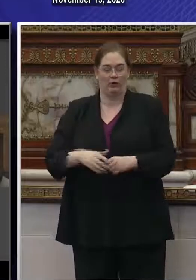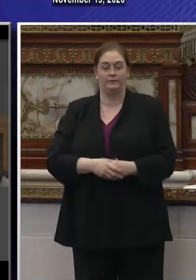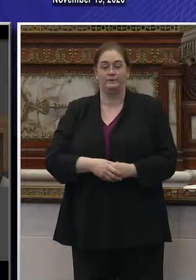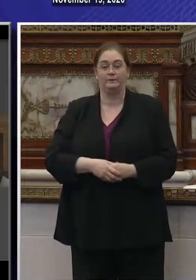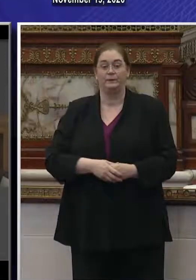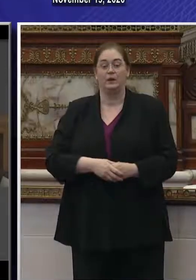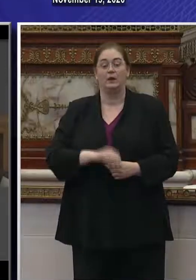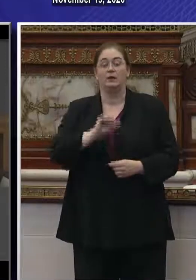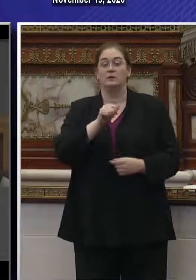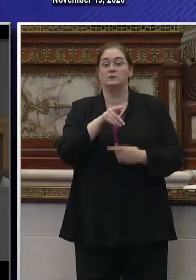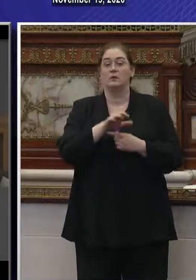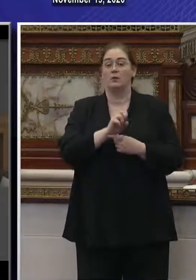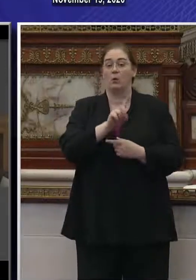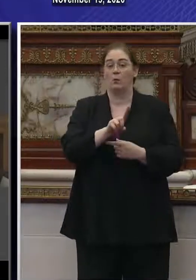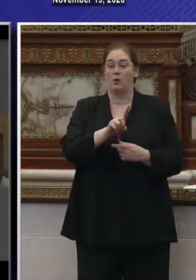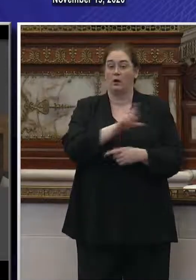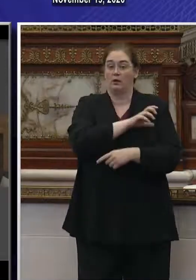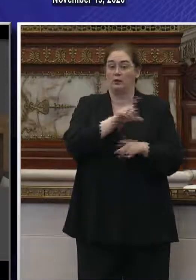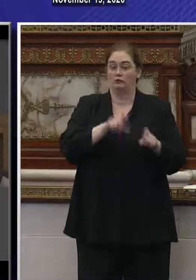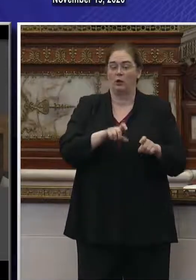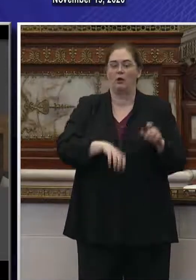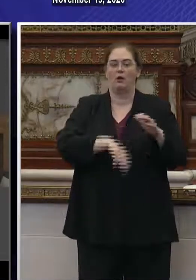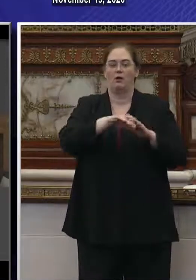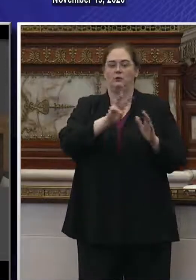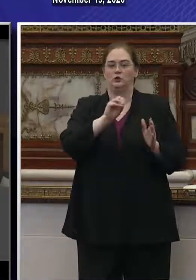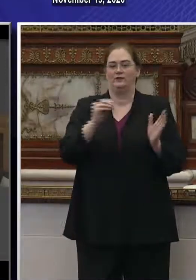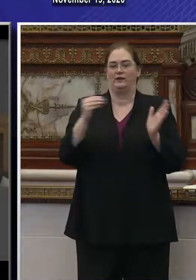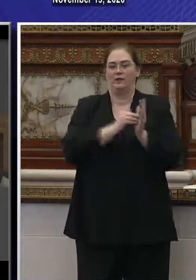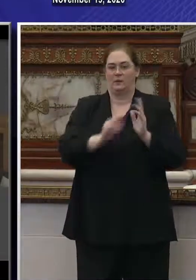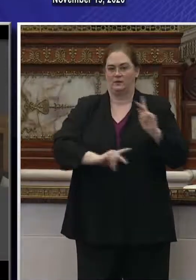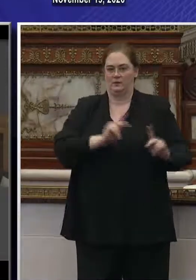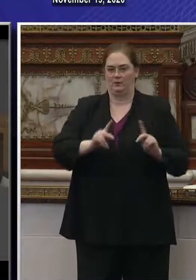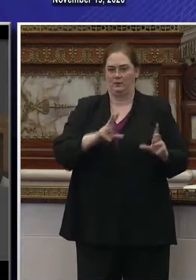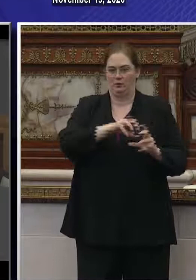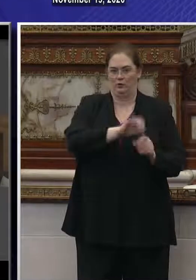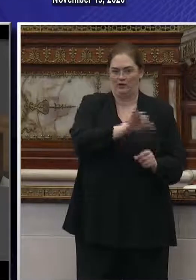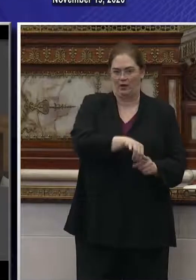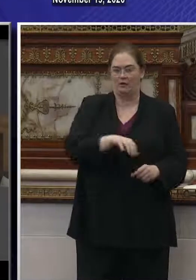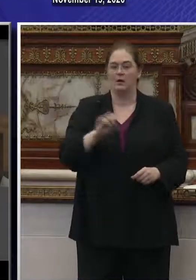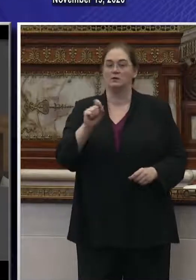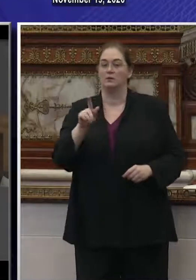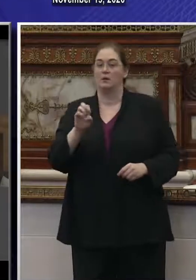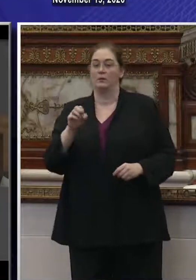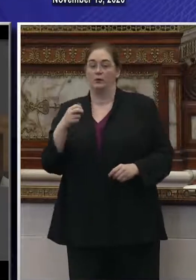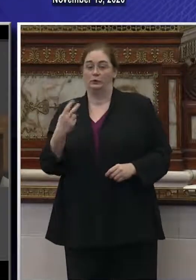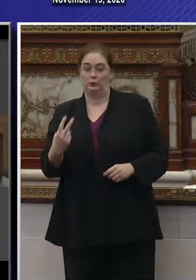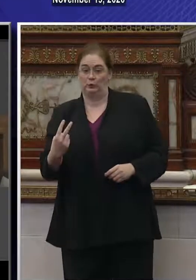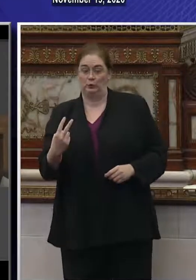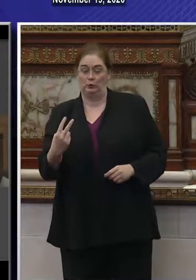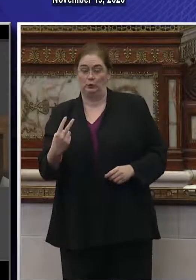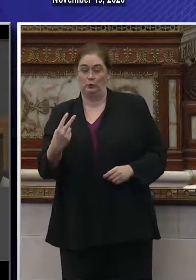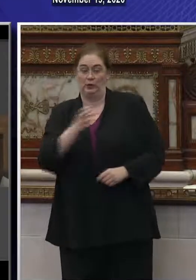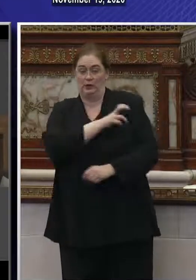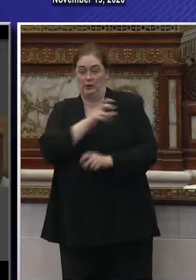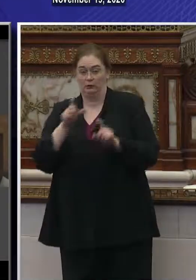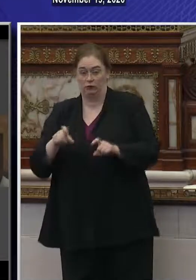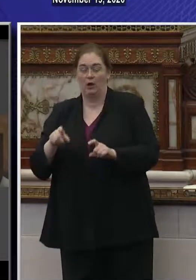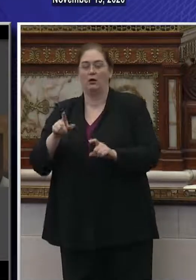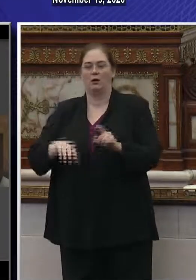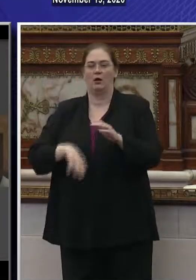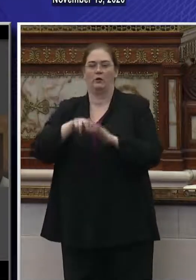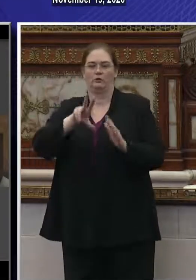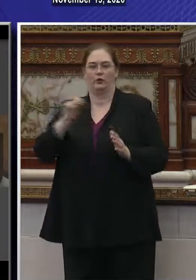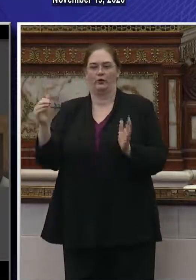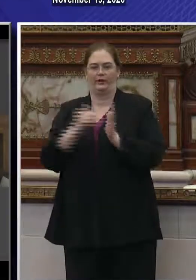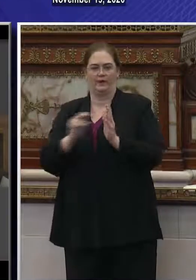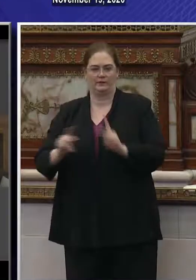Ensemble 1 clinical trial will enroll up to 60,000 individuals, and the Ensemble 2 clinical trial will enroll up to